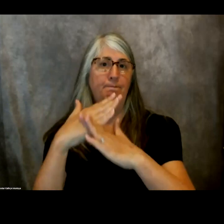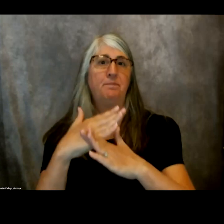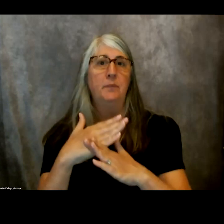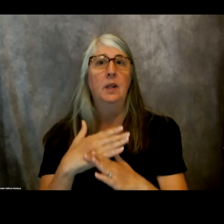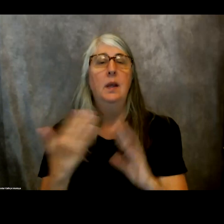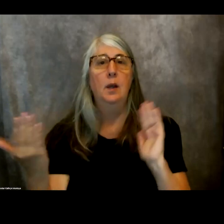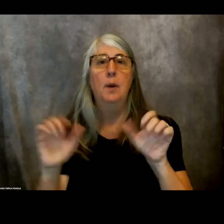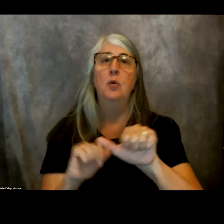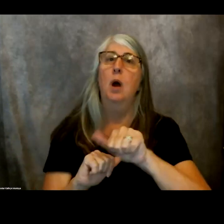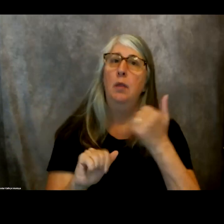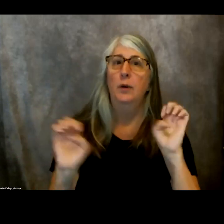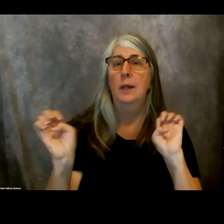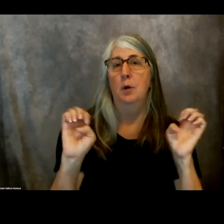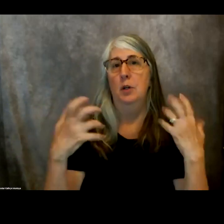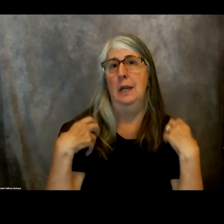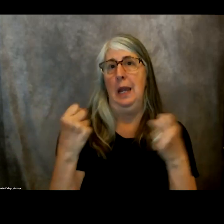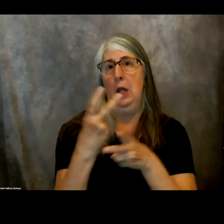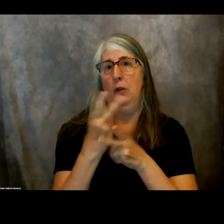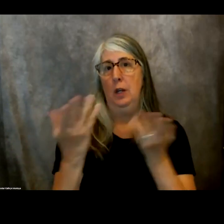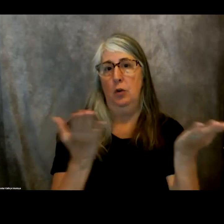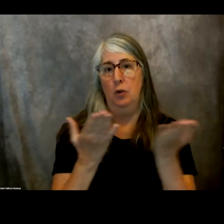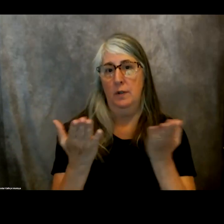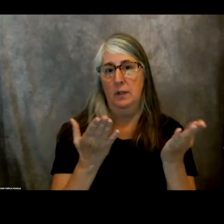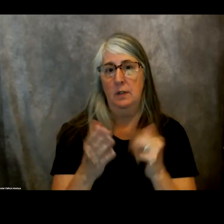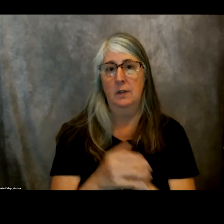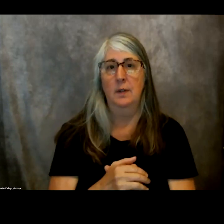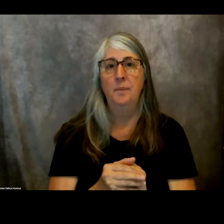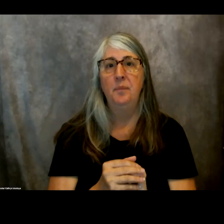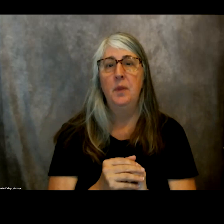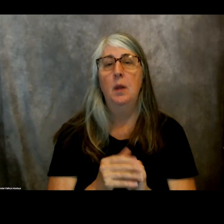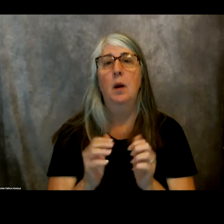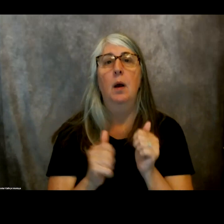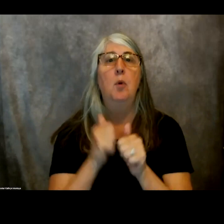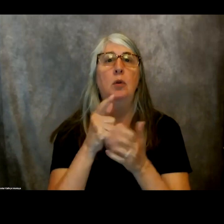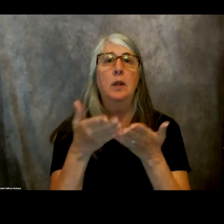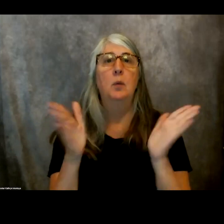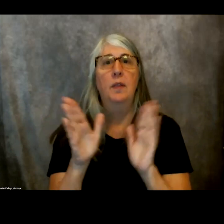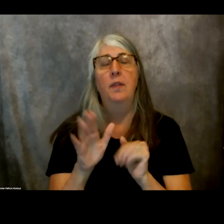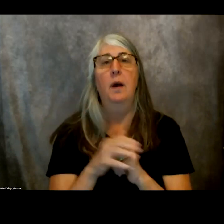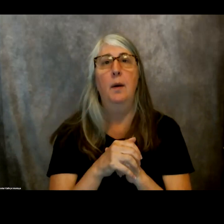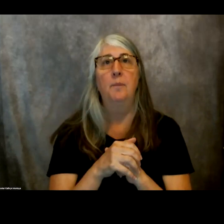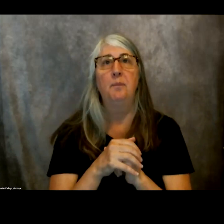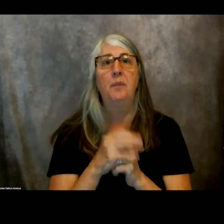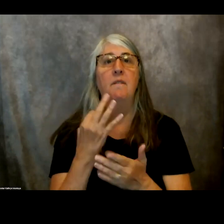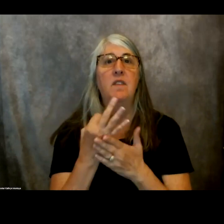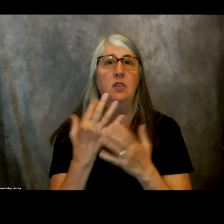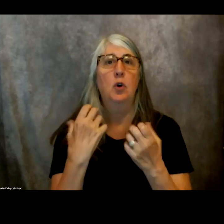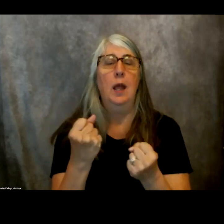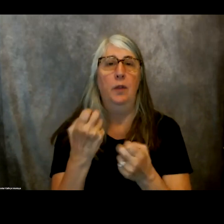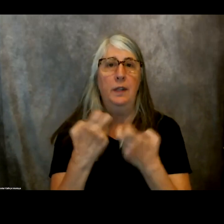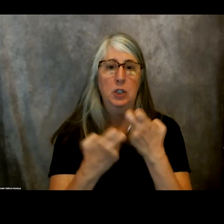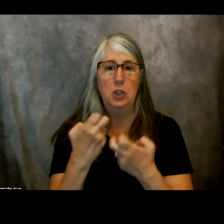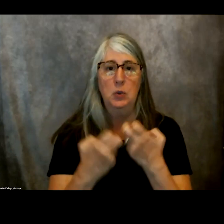emergency healthcare services, largely targeting physical health issues. Embracing language of emergency mental health and substance use